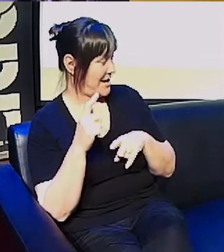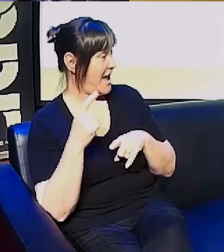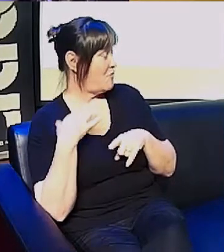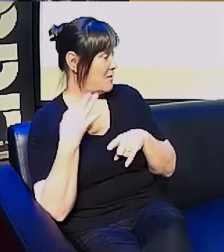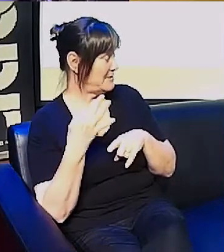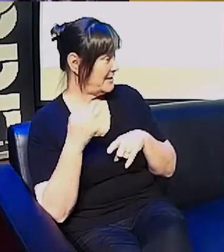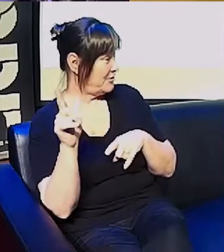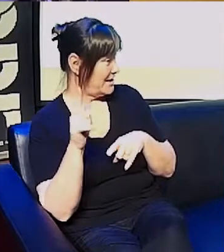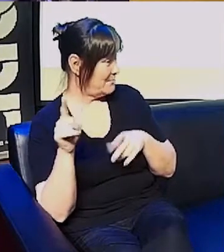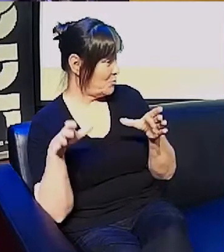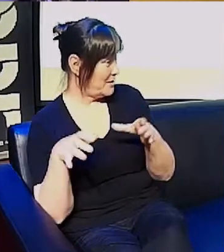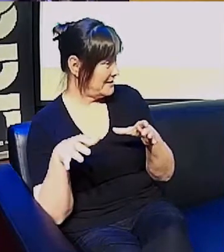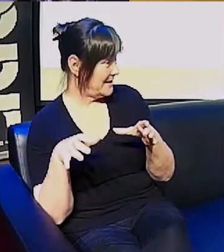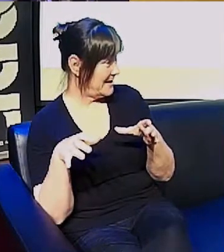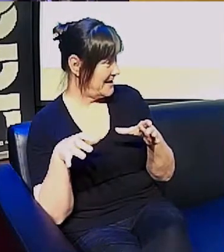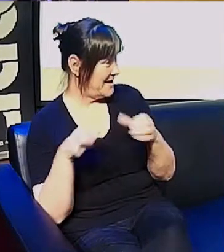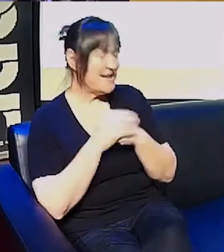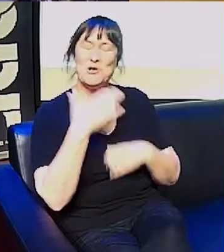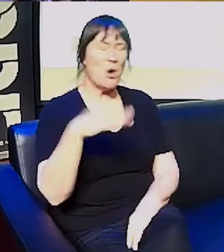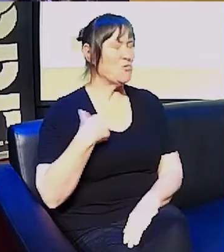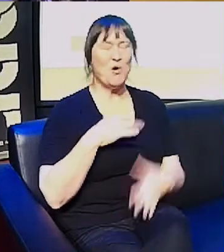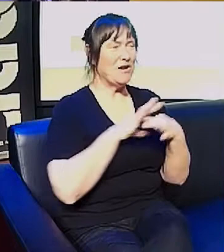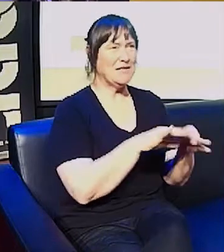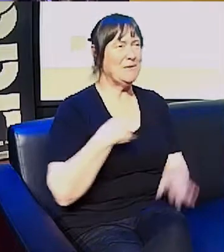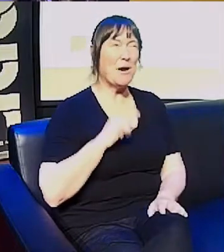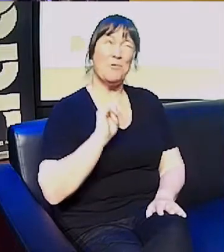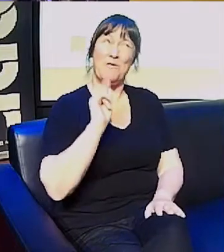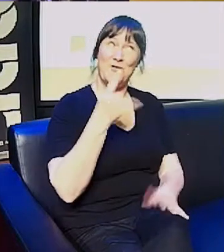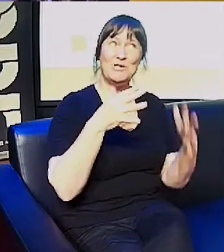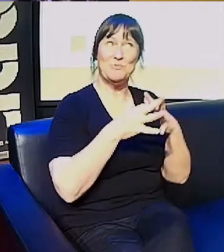but it is reassuring to know that I'm not the first William Wood to be running for Palmerston North.